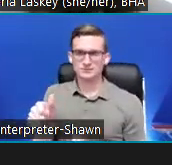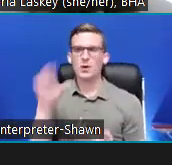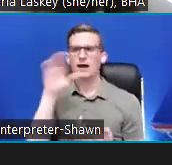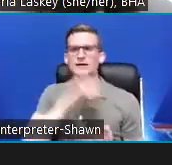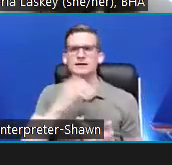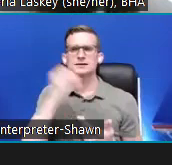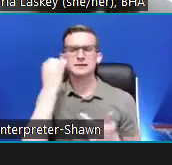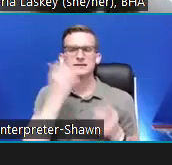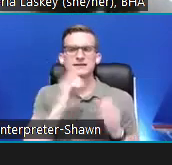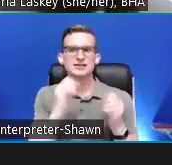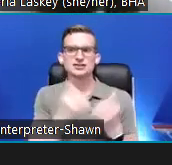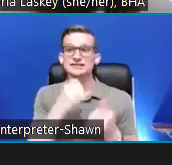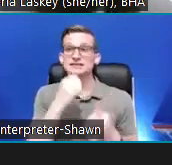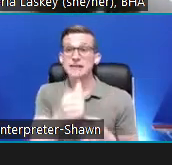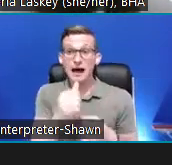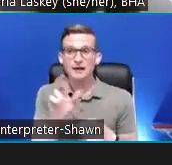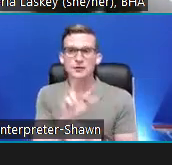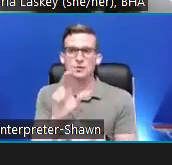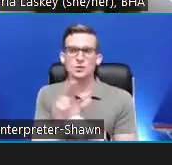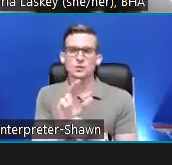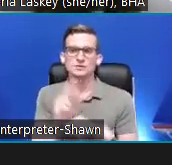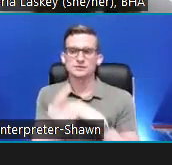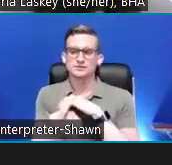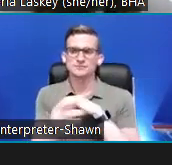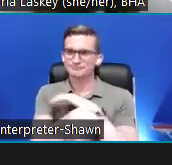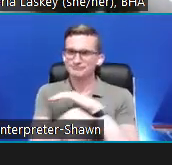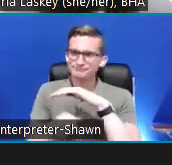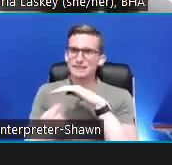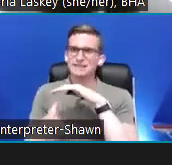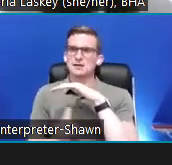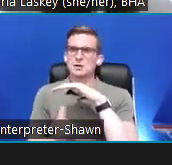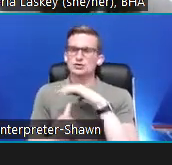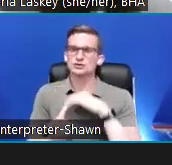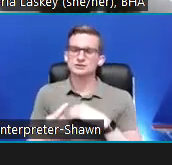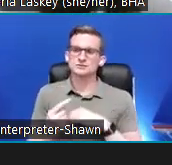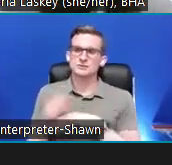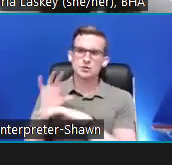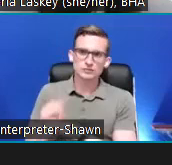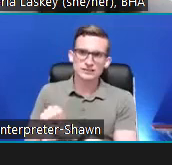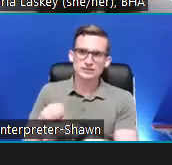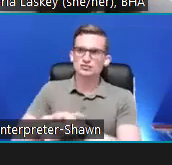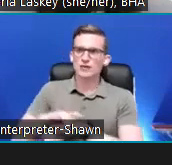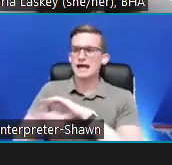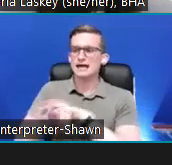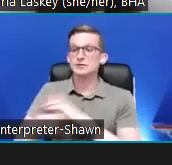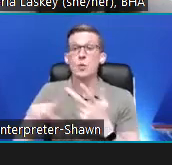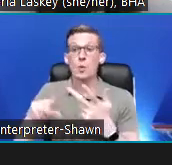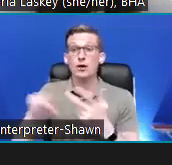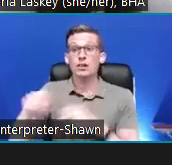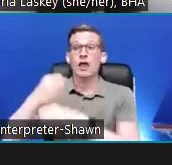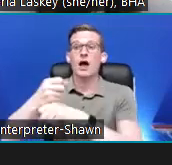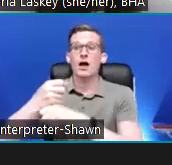utilizing seclusion and restraint, or having a locked facility, what is the alternative to meet